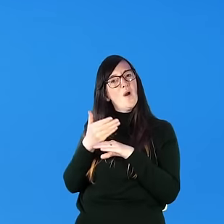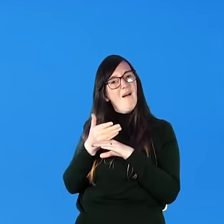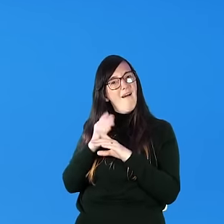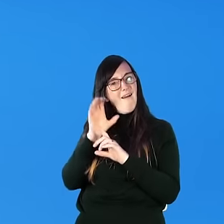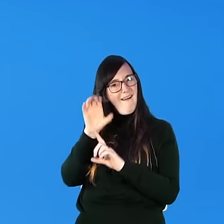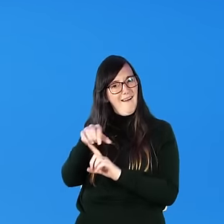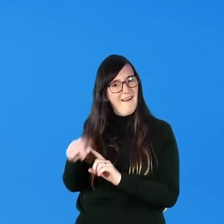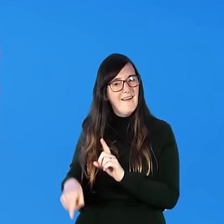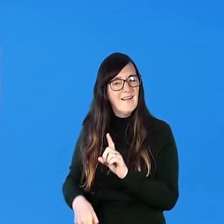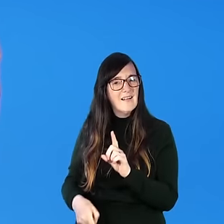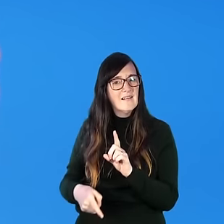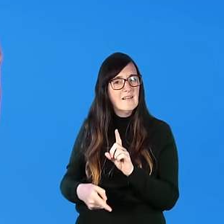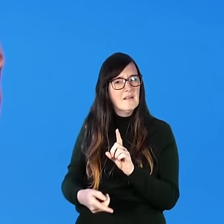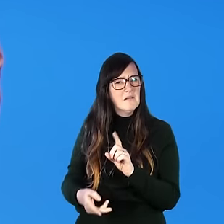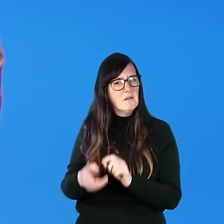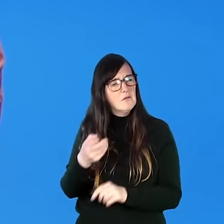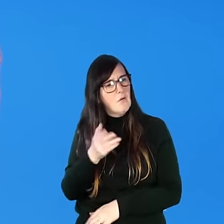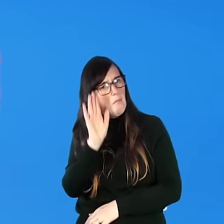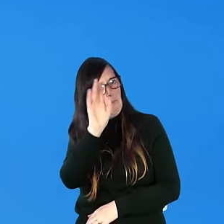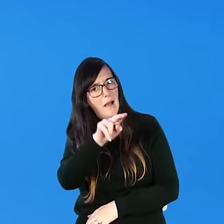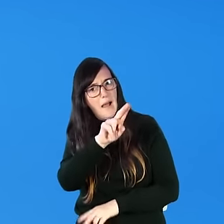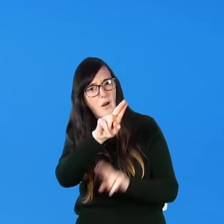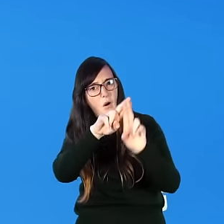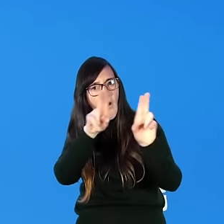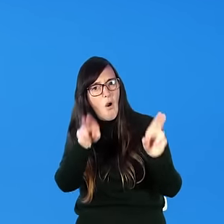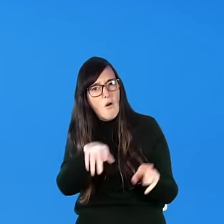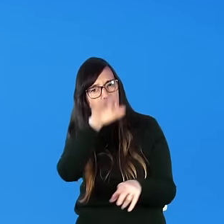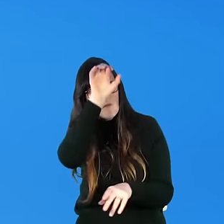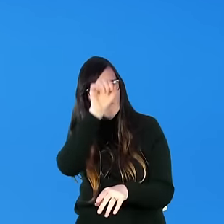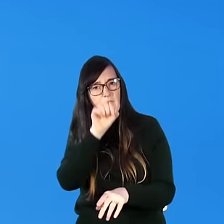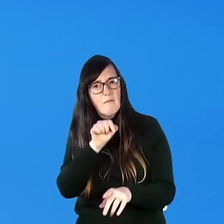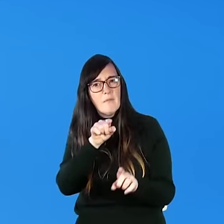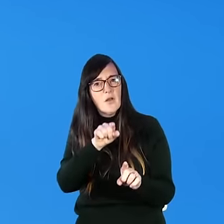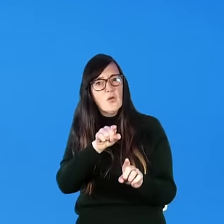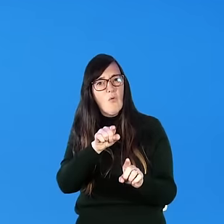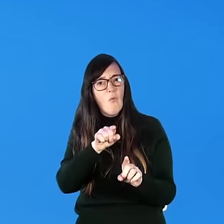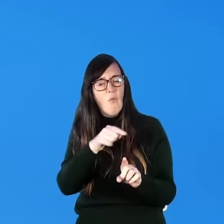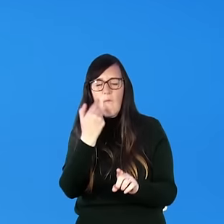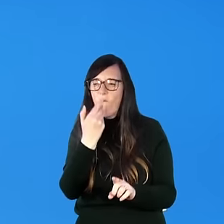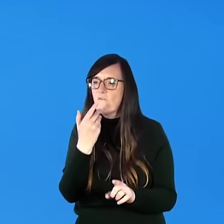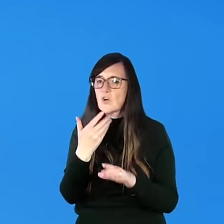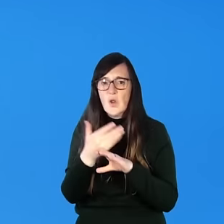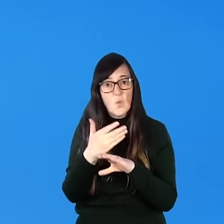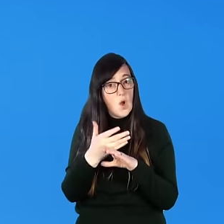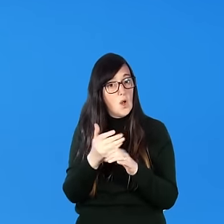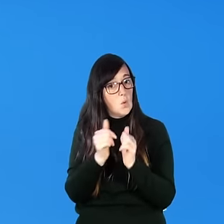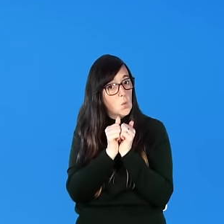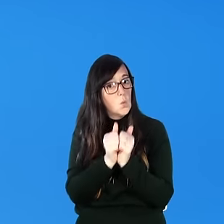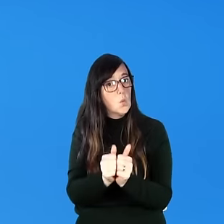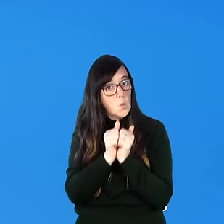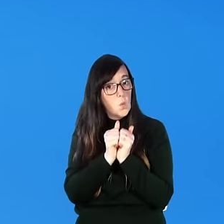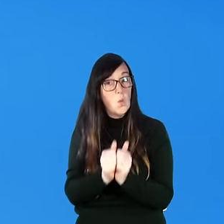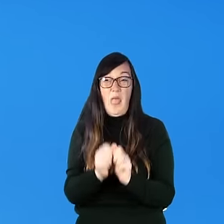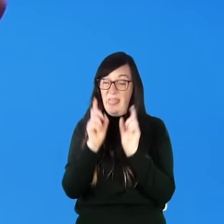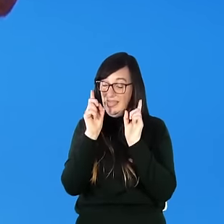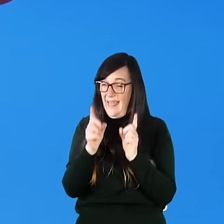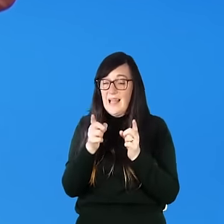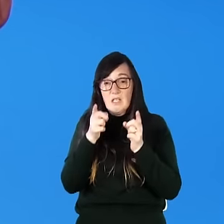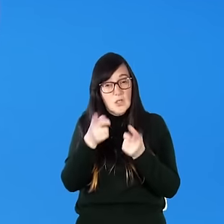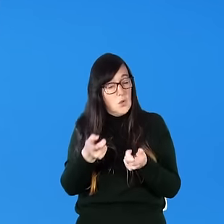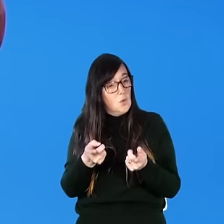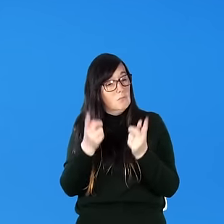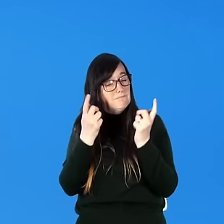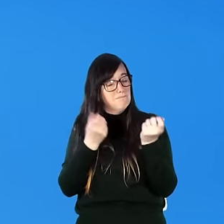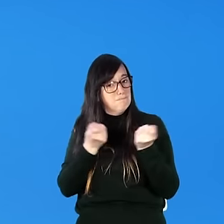When you go back home, recognize that your everyday work is valuable. You are subduing the earth in your own way. You are